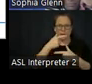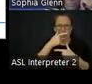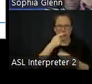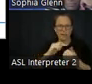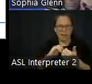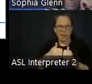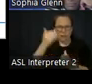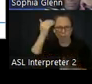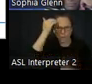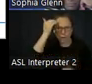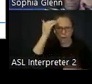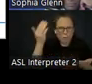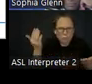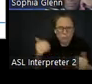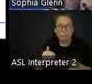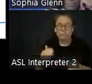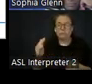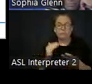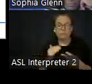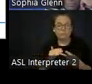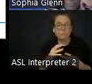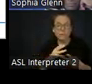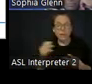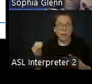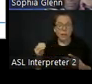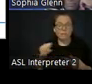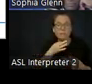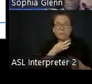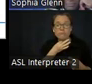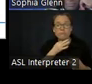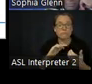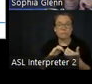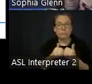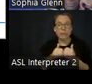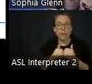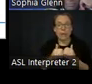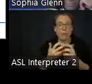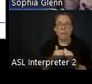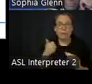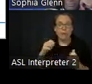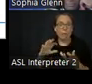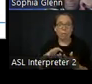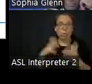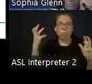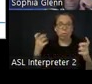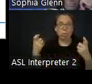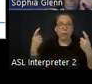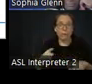that? And B, how do we prevent corruption from happening on this